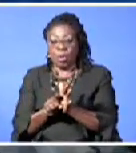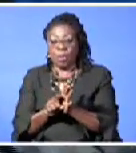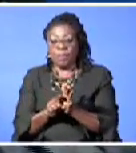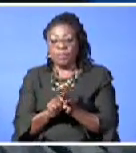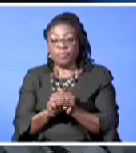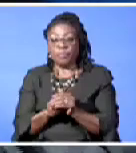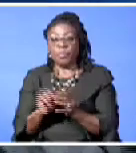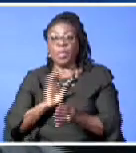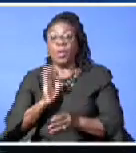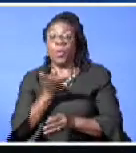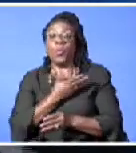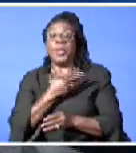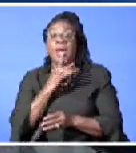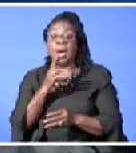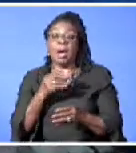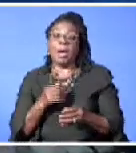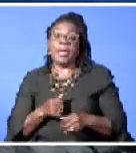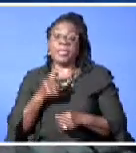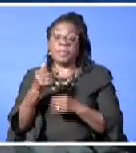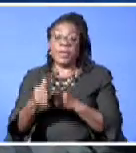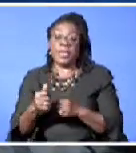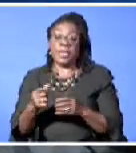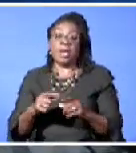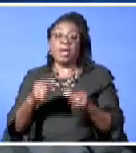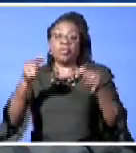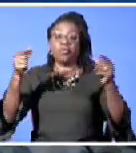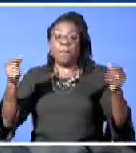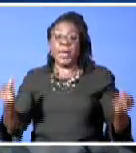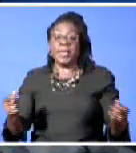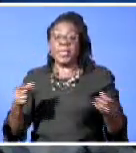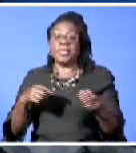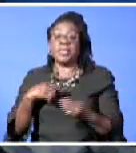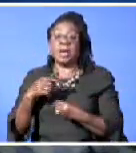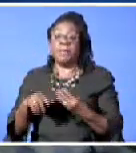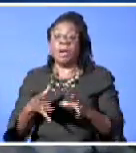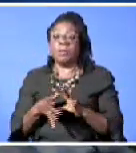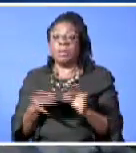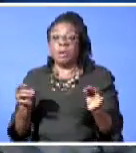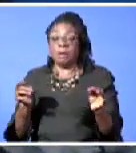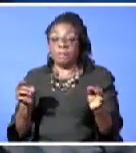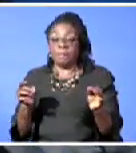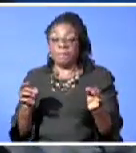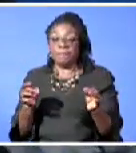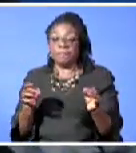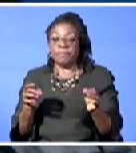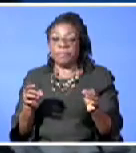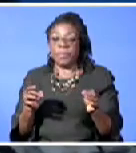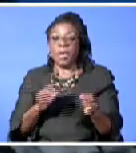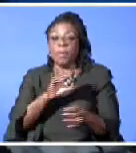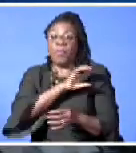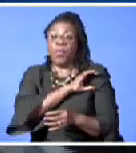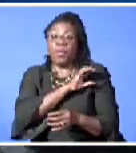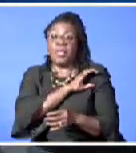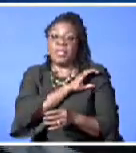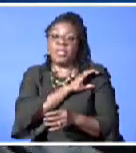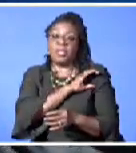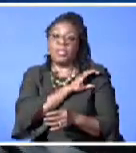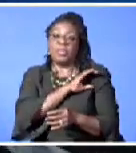of it. We are expending a tremendous amount of police